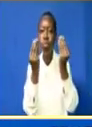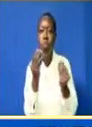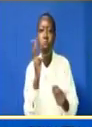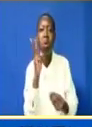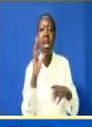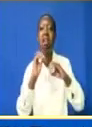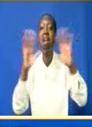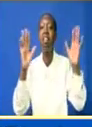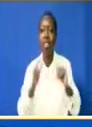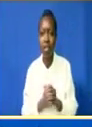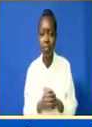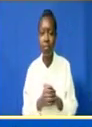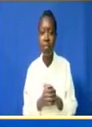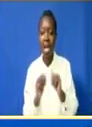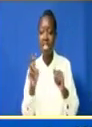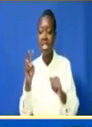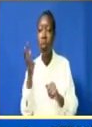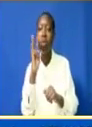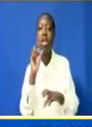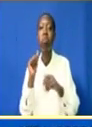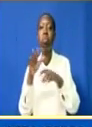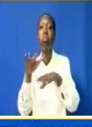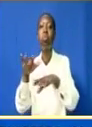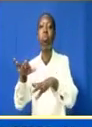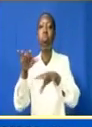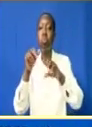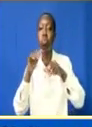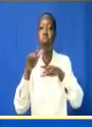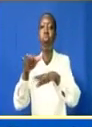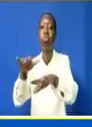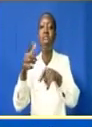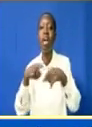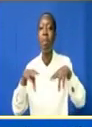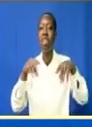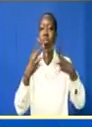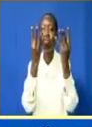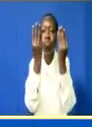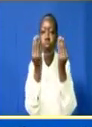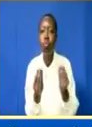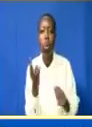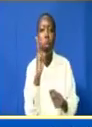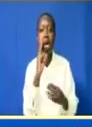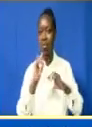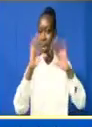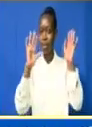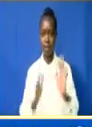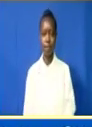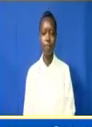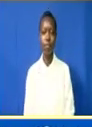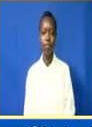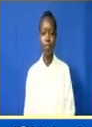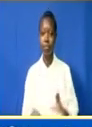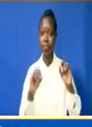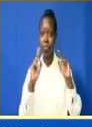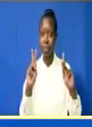just walk with slippers after it has just rained. And a very heavy rainfall, in that matter. Yes. Okay. Mm. So let's start with that fact. Okay.